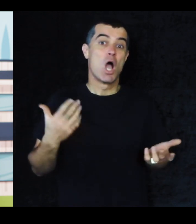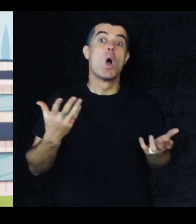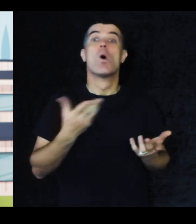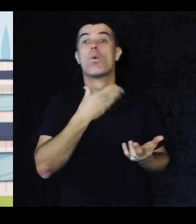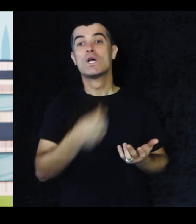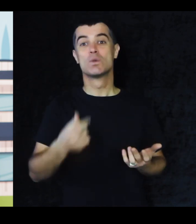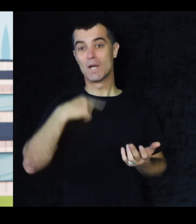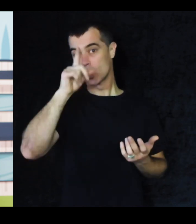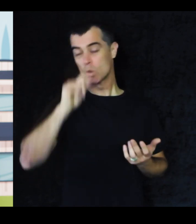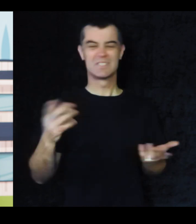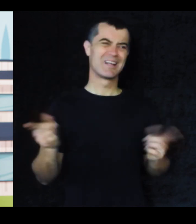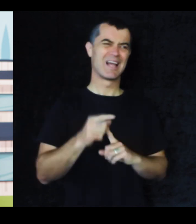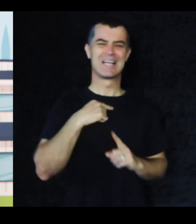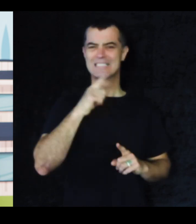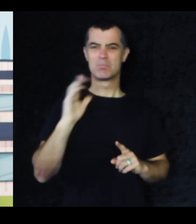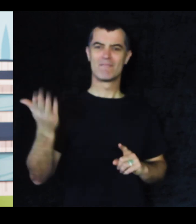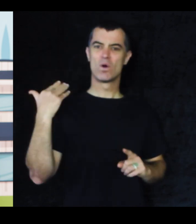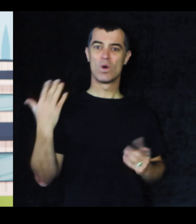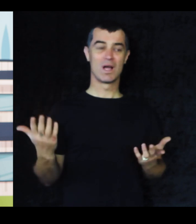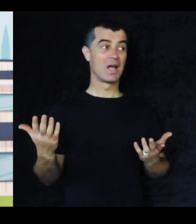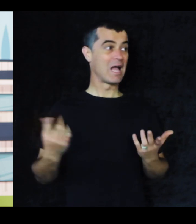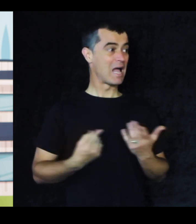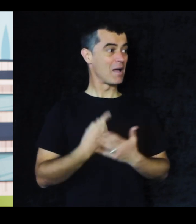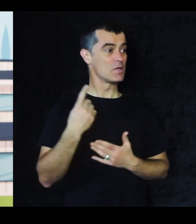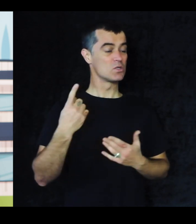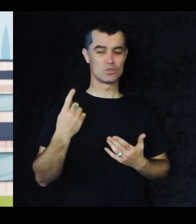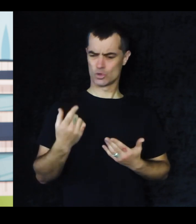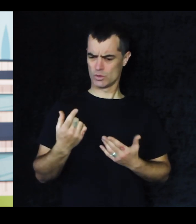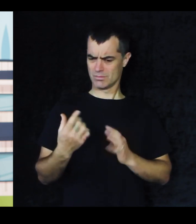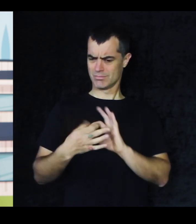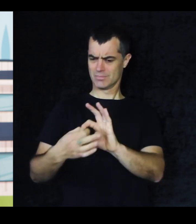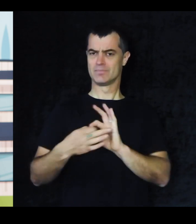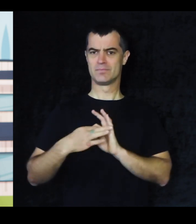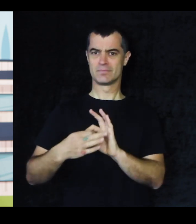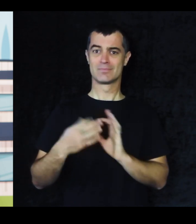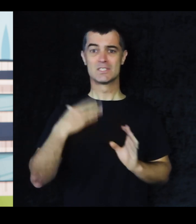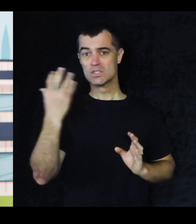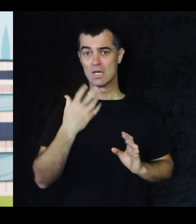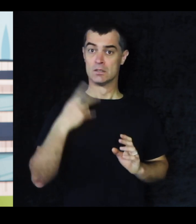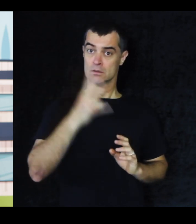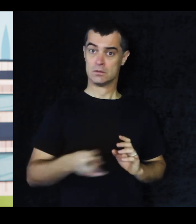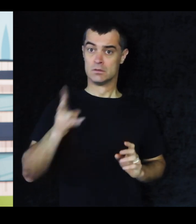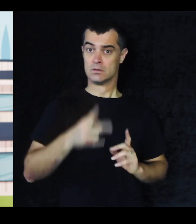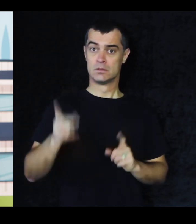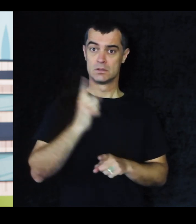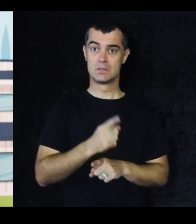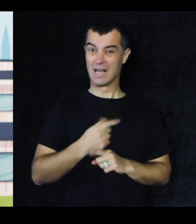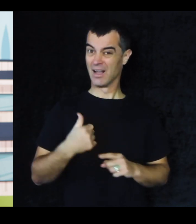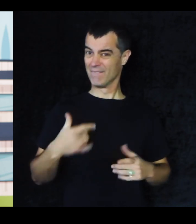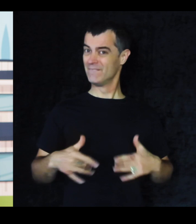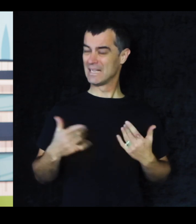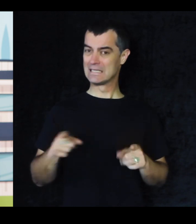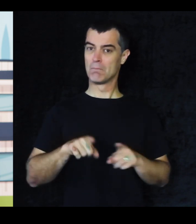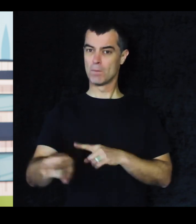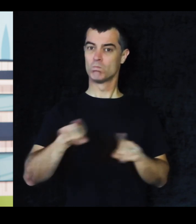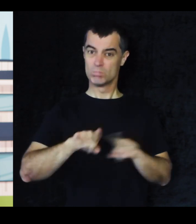disability. I just wish that we could, like I said before, what happened to that interpersonal stuff? I'm sorry I keep repeating myself, but